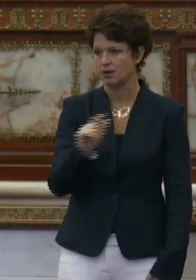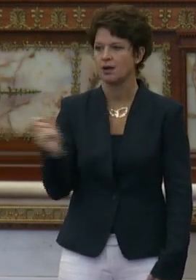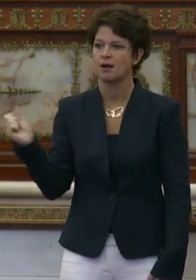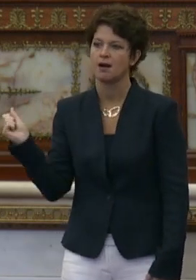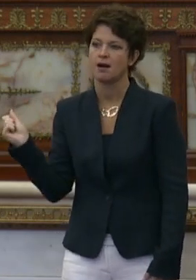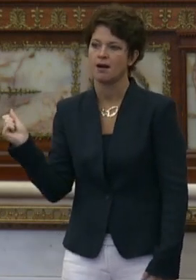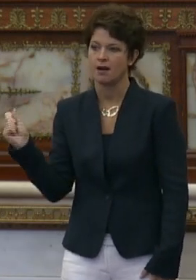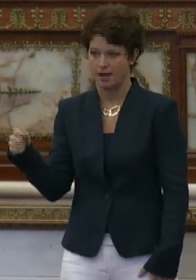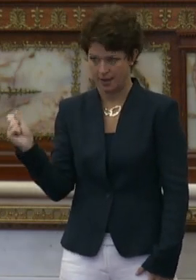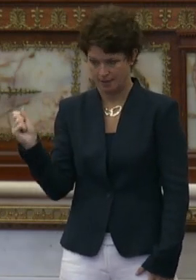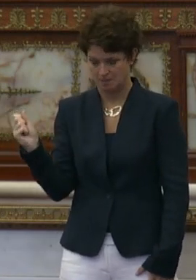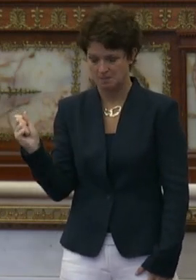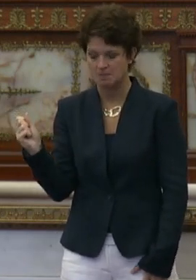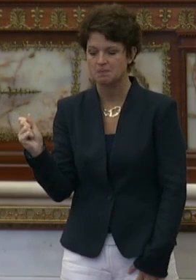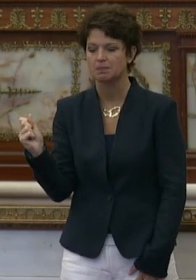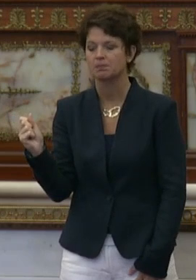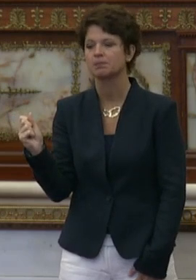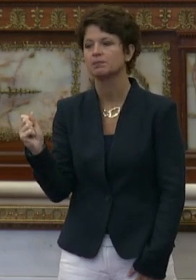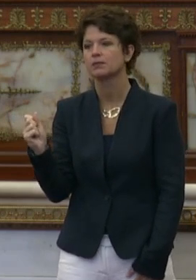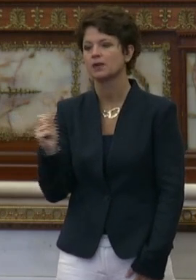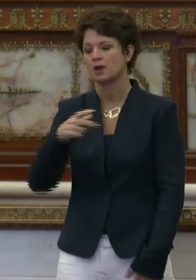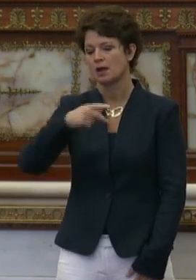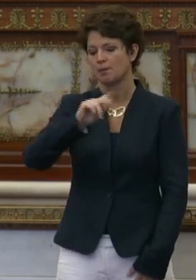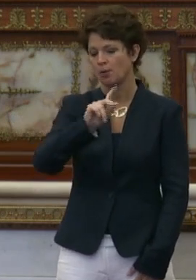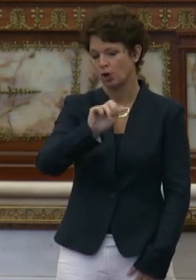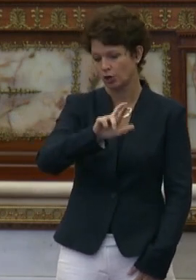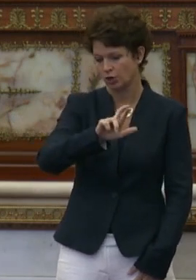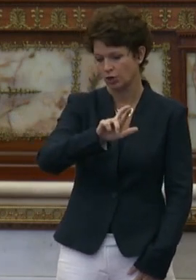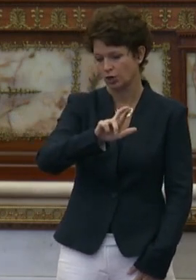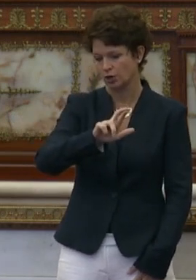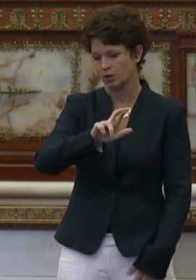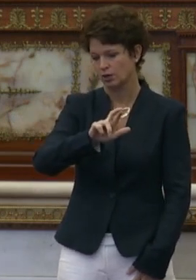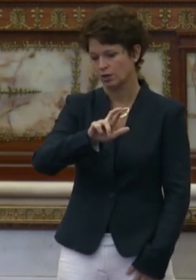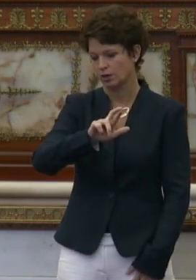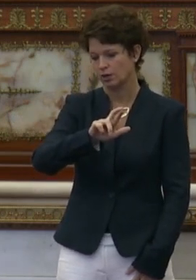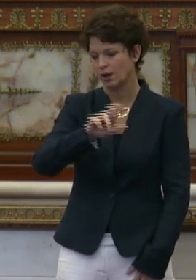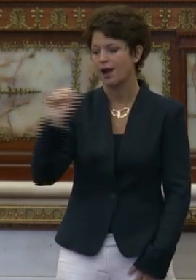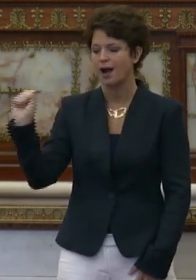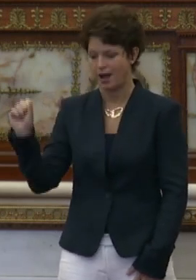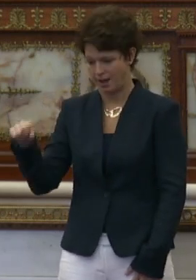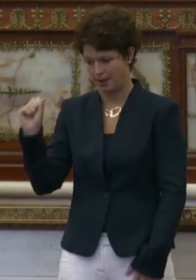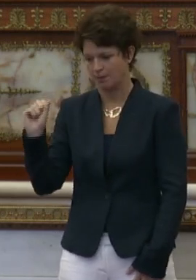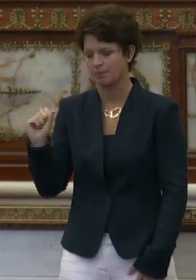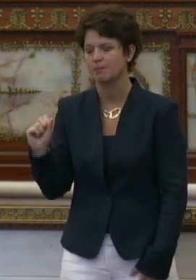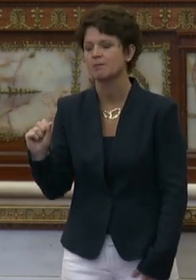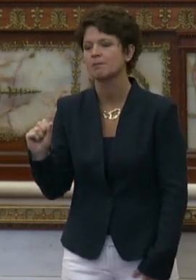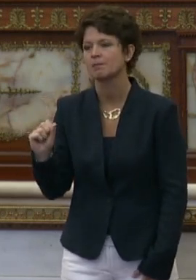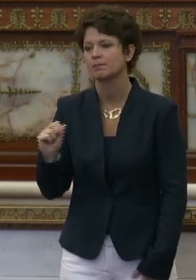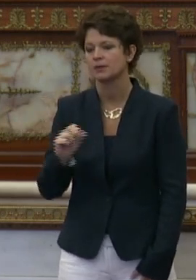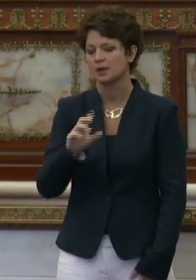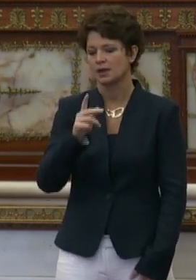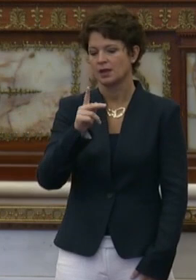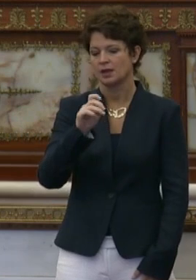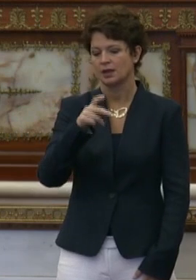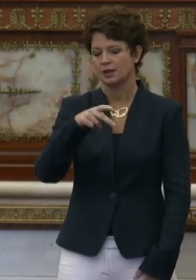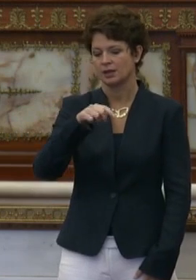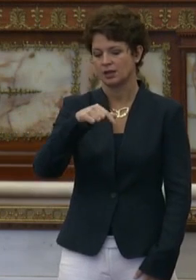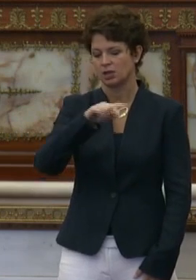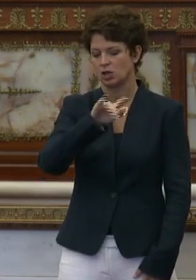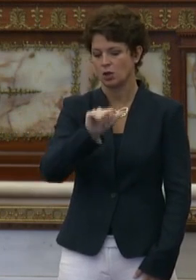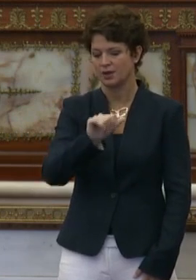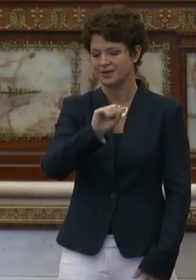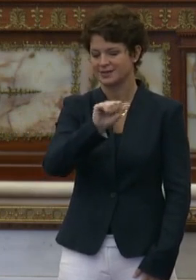O'Neill? Aye. Councilwoman Parker? Aye. Councilwoman Kimberly